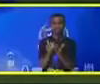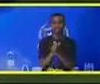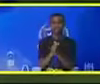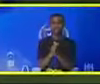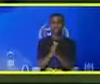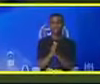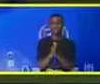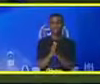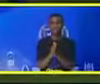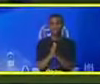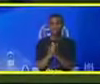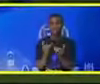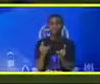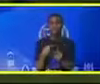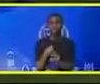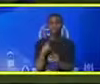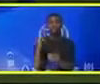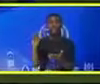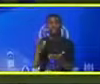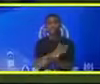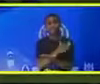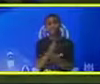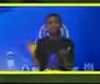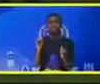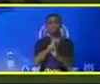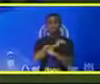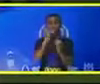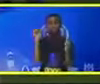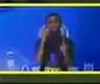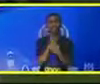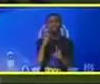I'm not singing, I'm prophesying.